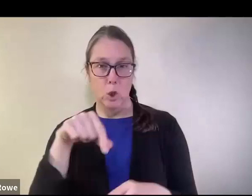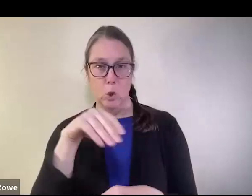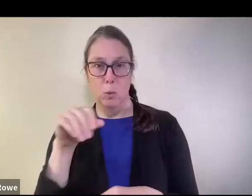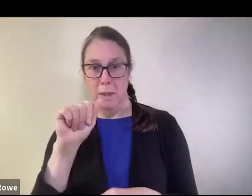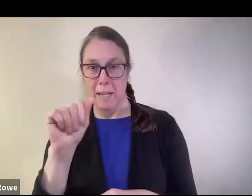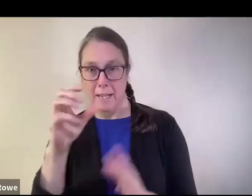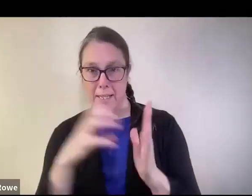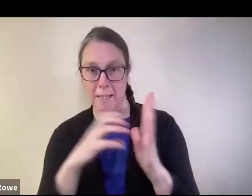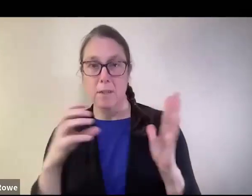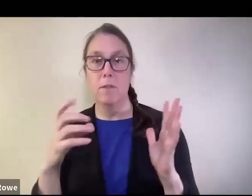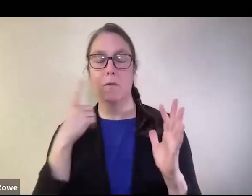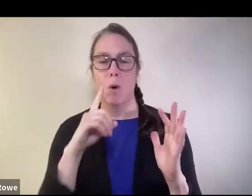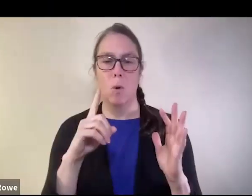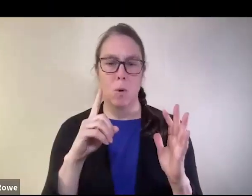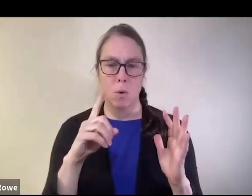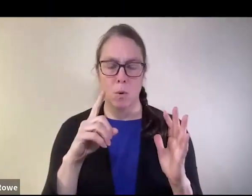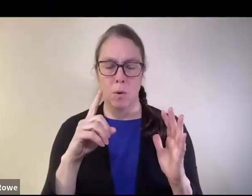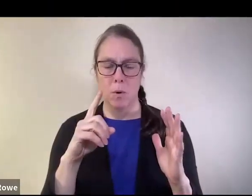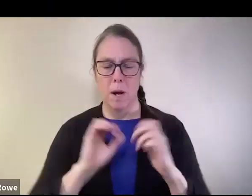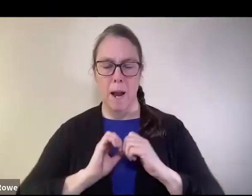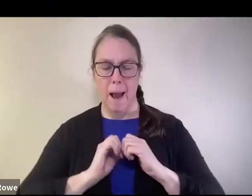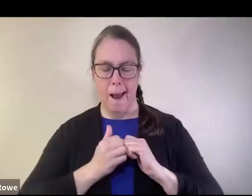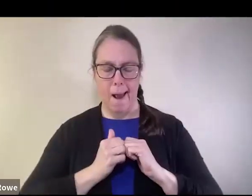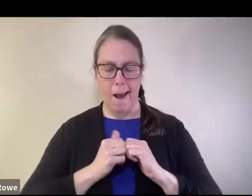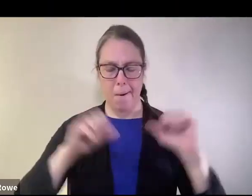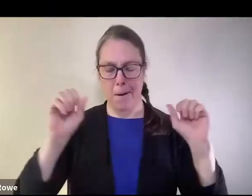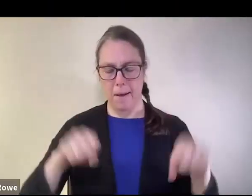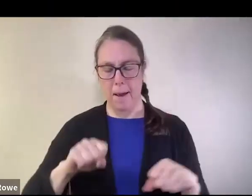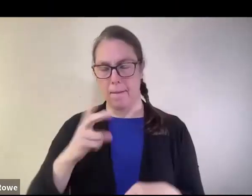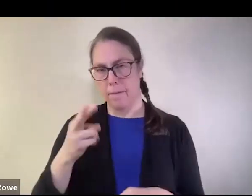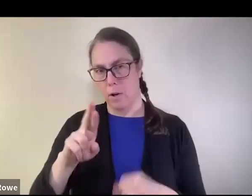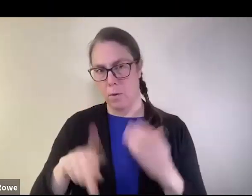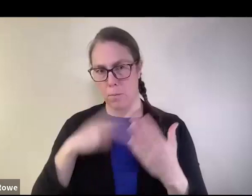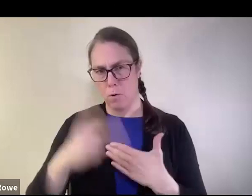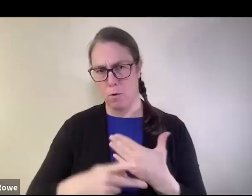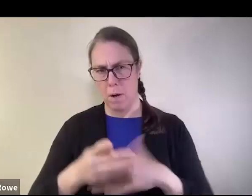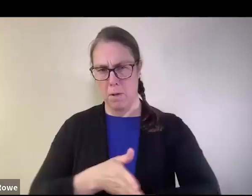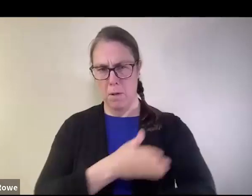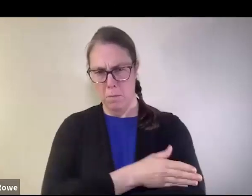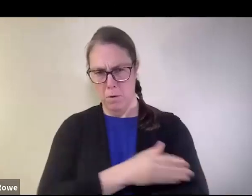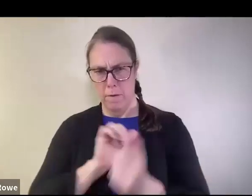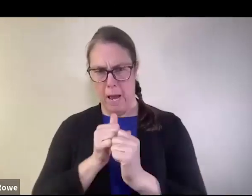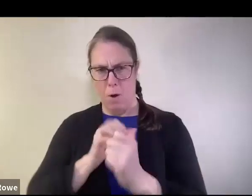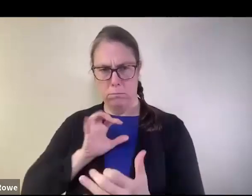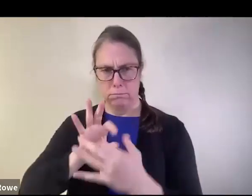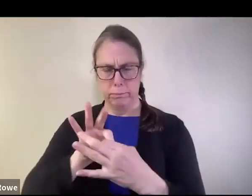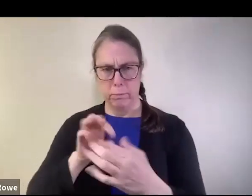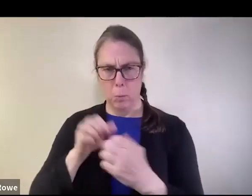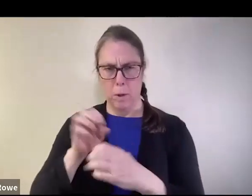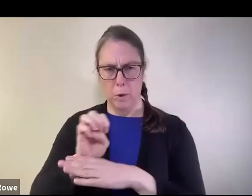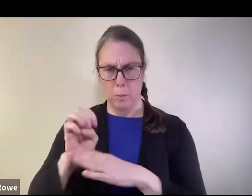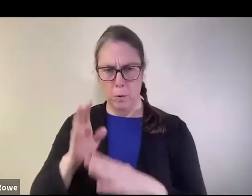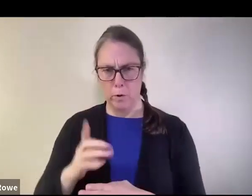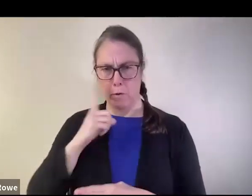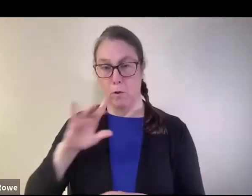section for how can the VR program improve the way that it engages with